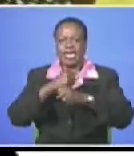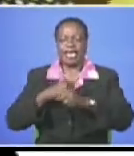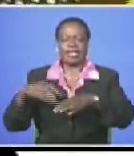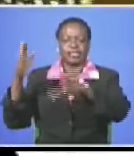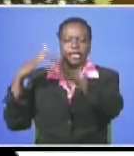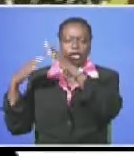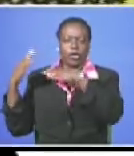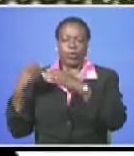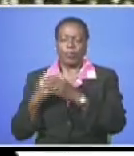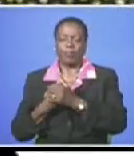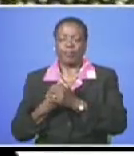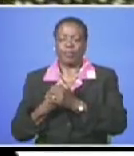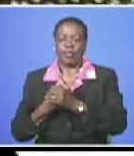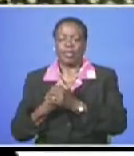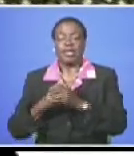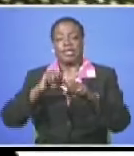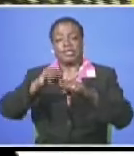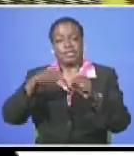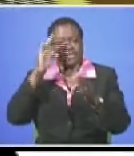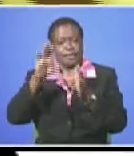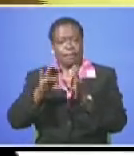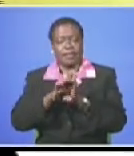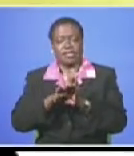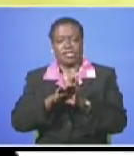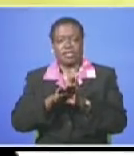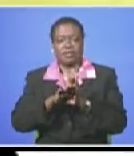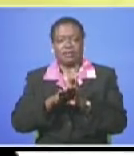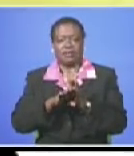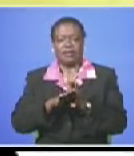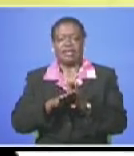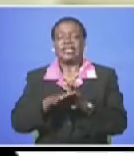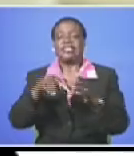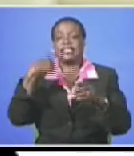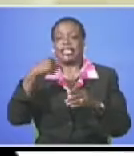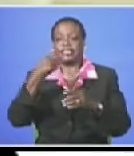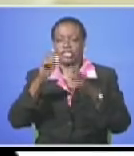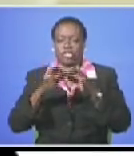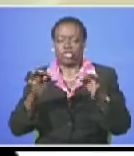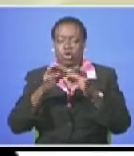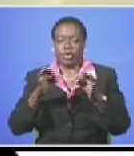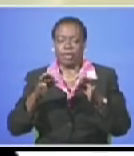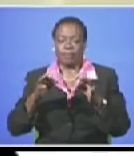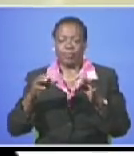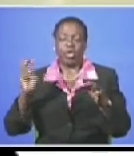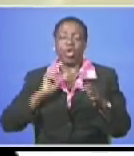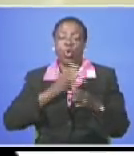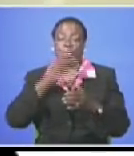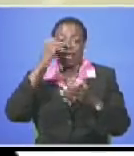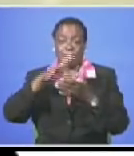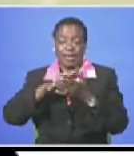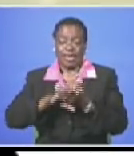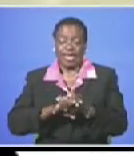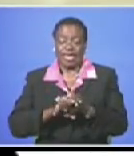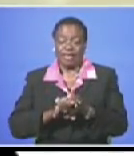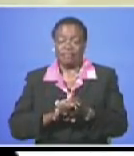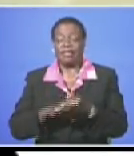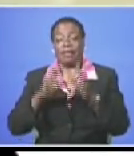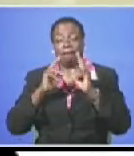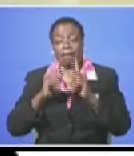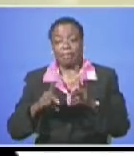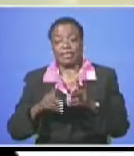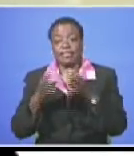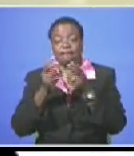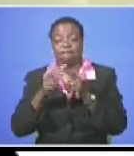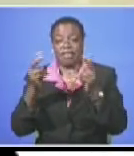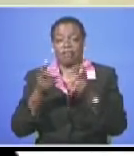this mural is a vibrant depiction of that story. We believe at the National Art Gallery that public art is really important, but